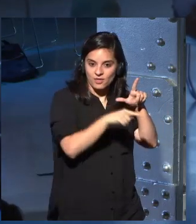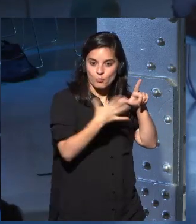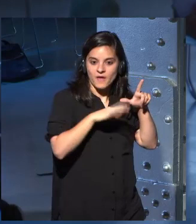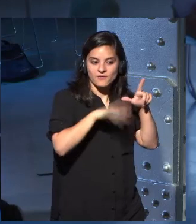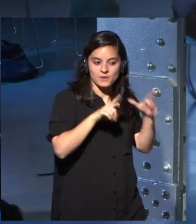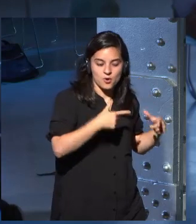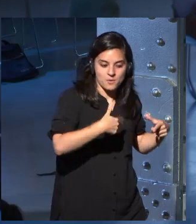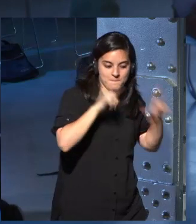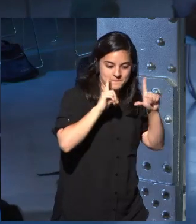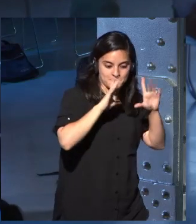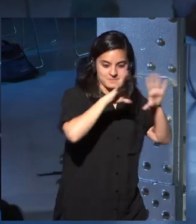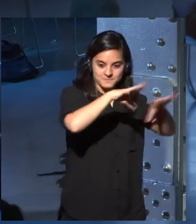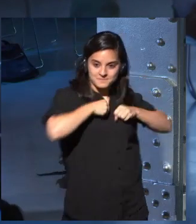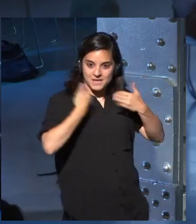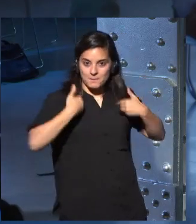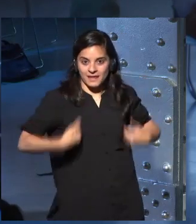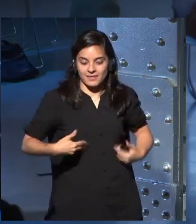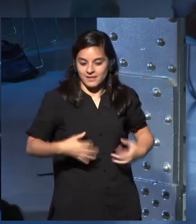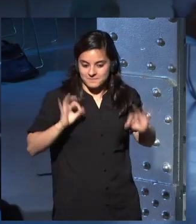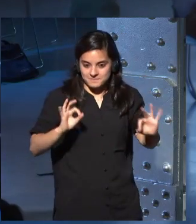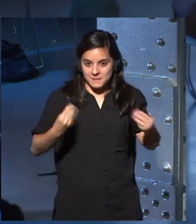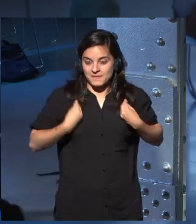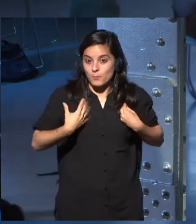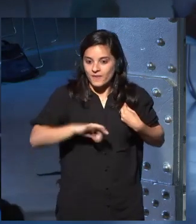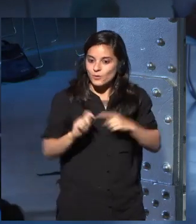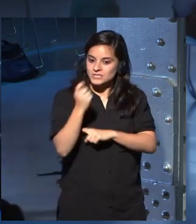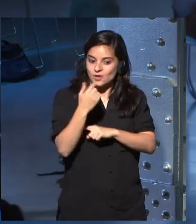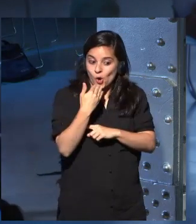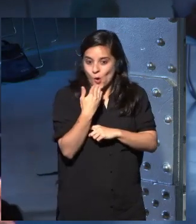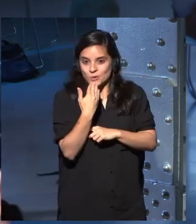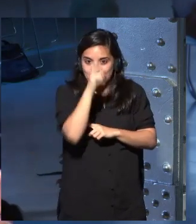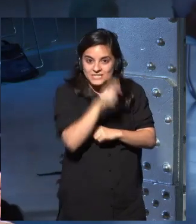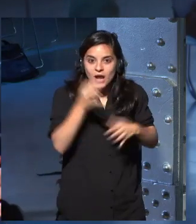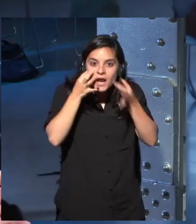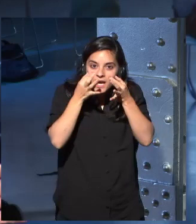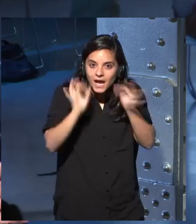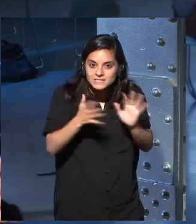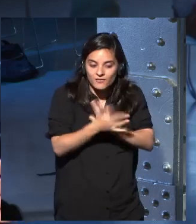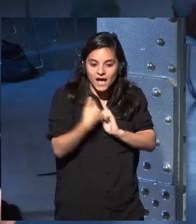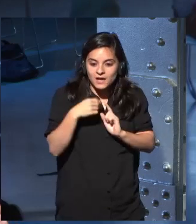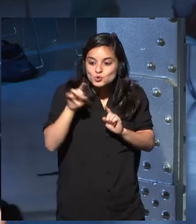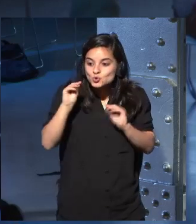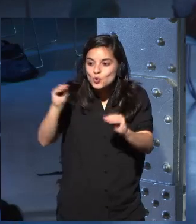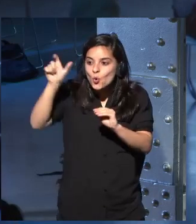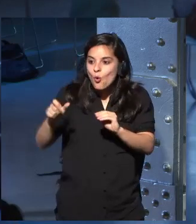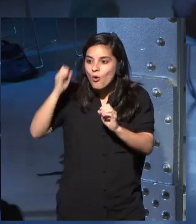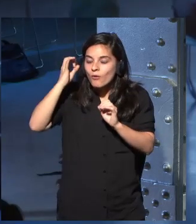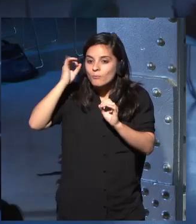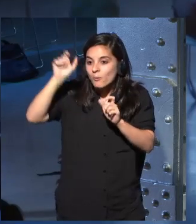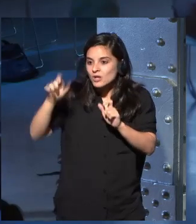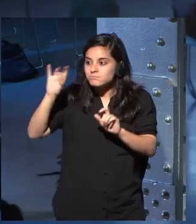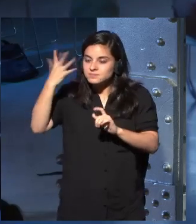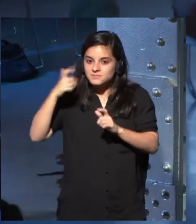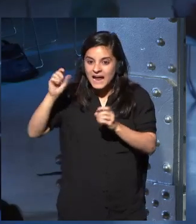escape the control of her creator. So let me try to respond to your question about